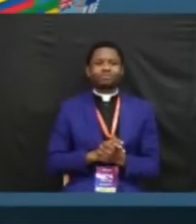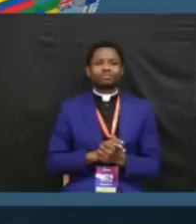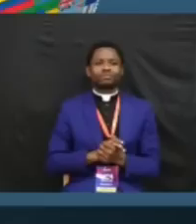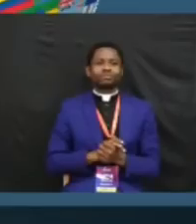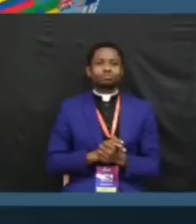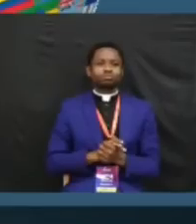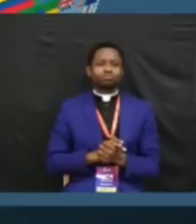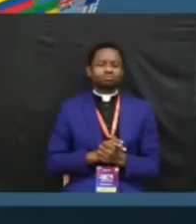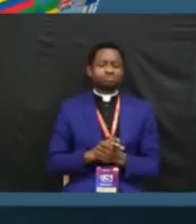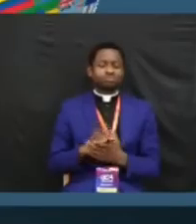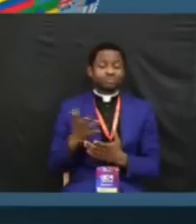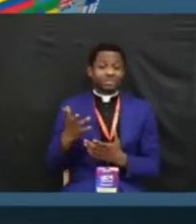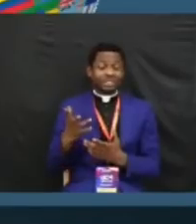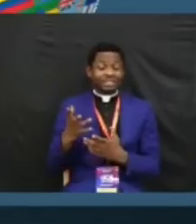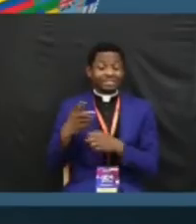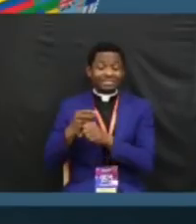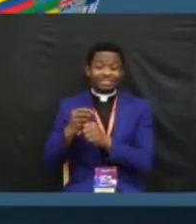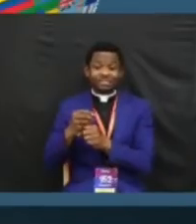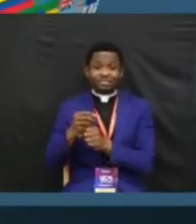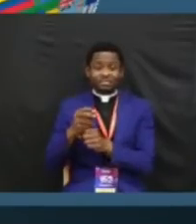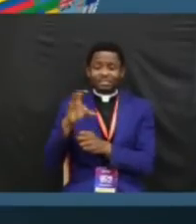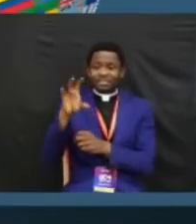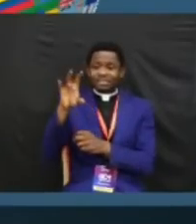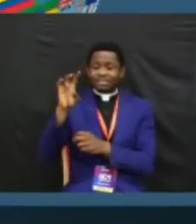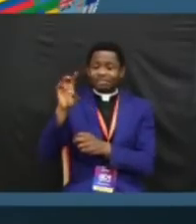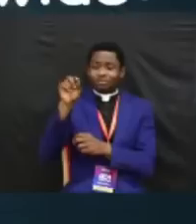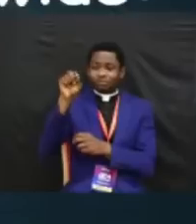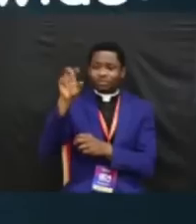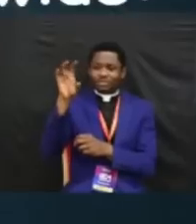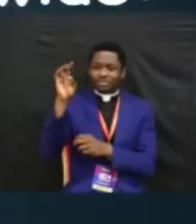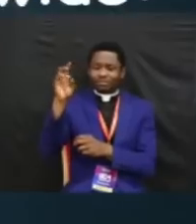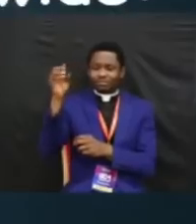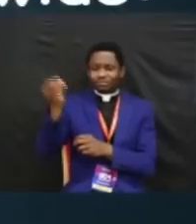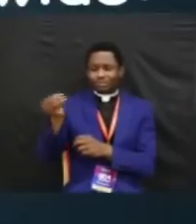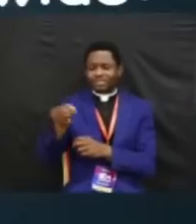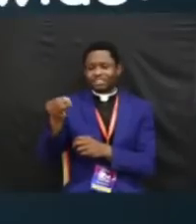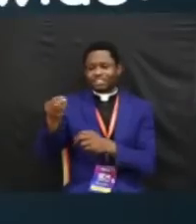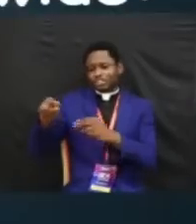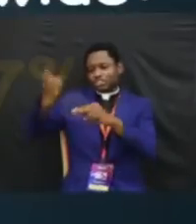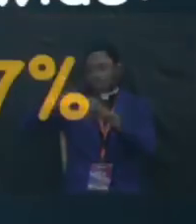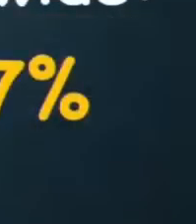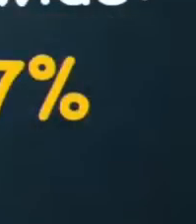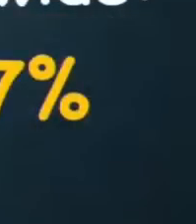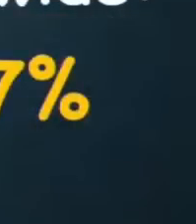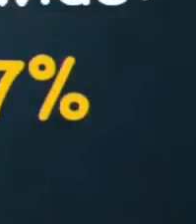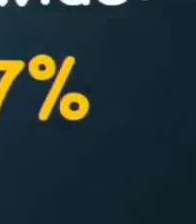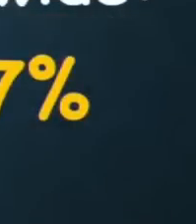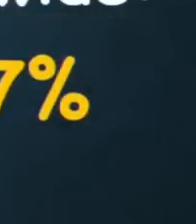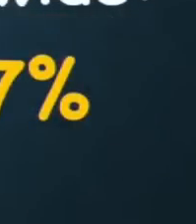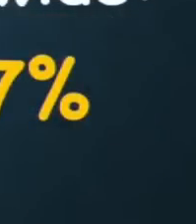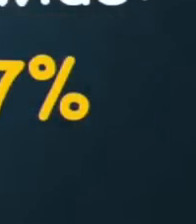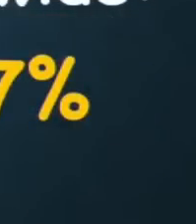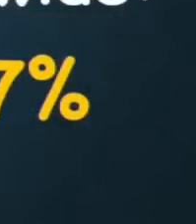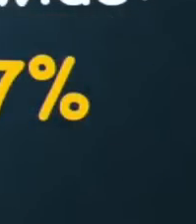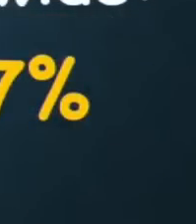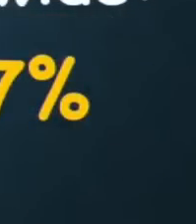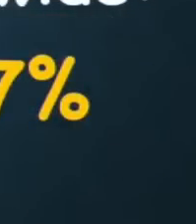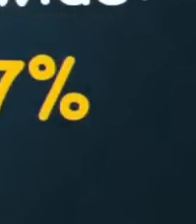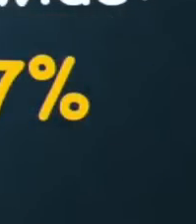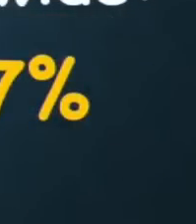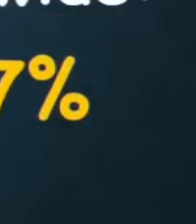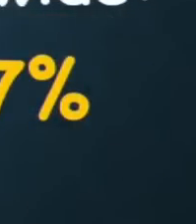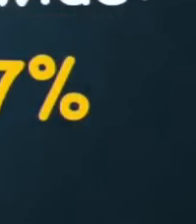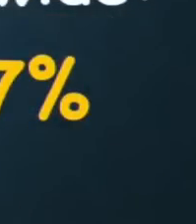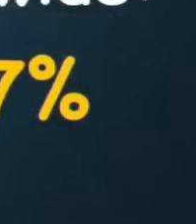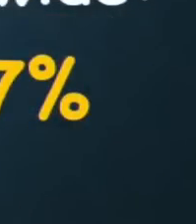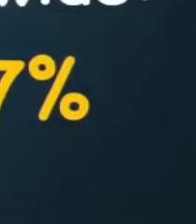This represents a percentage increase of 7.7% over the previous year's figure. Now